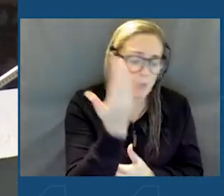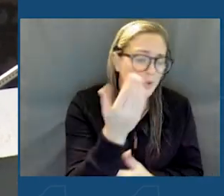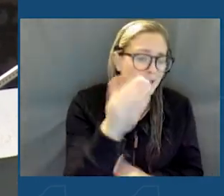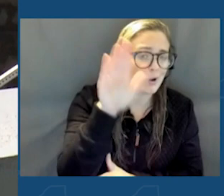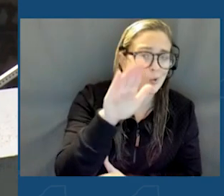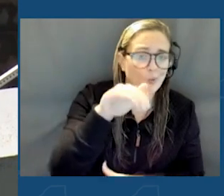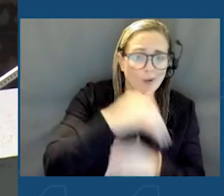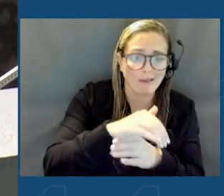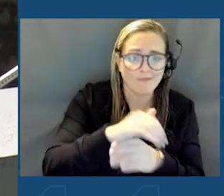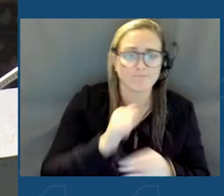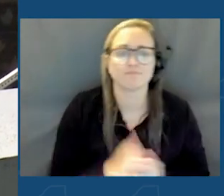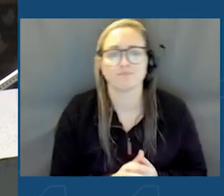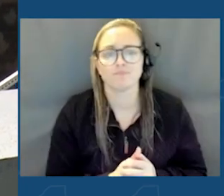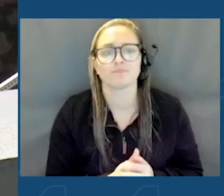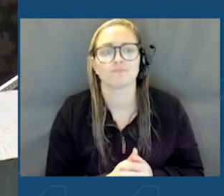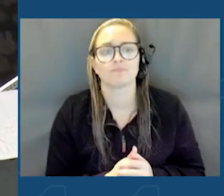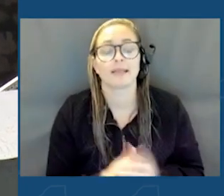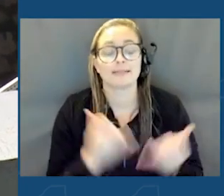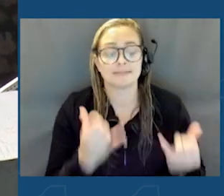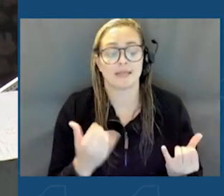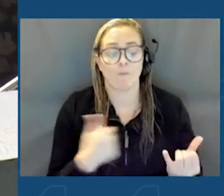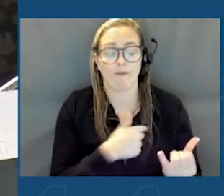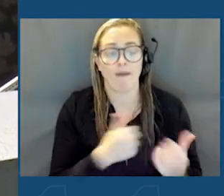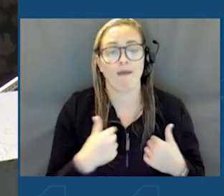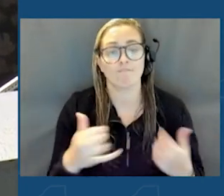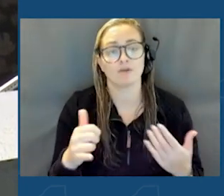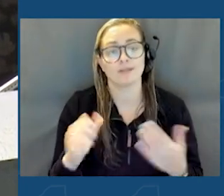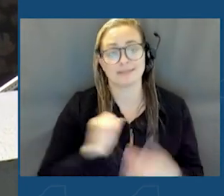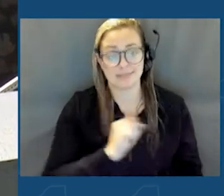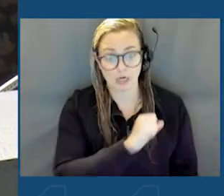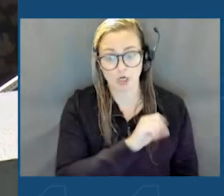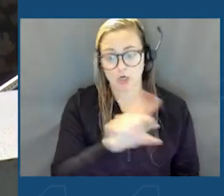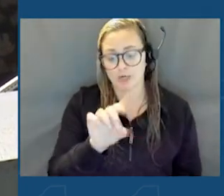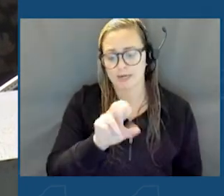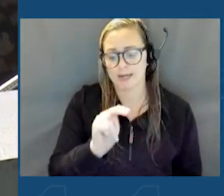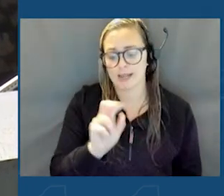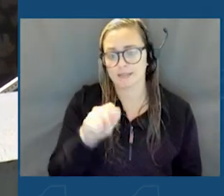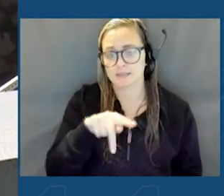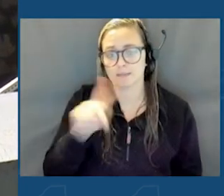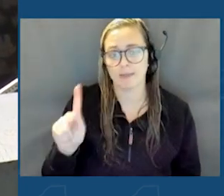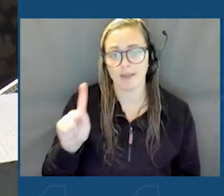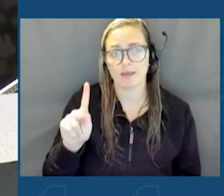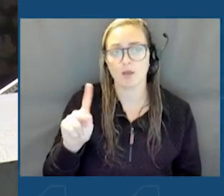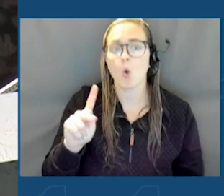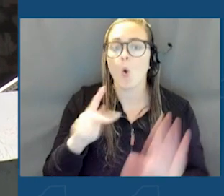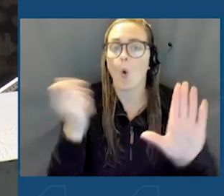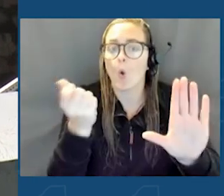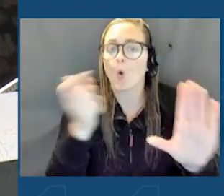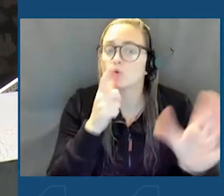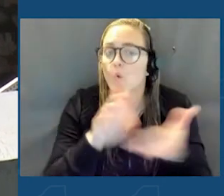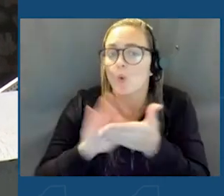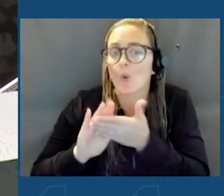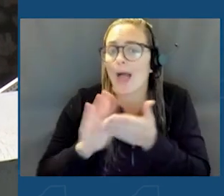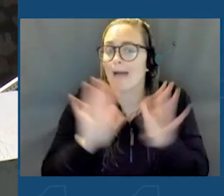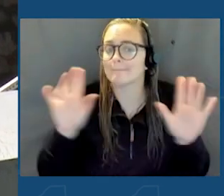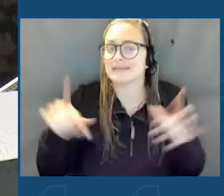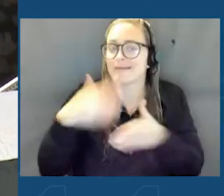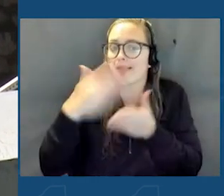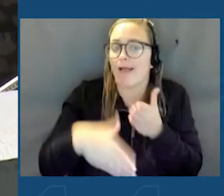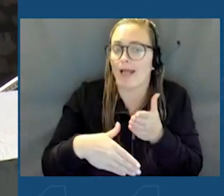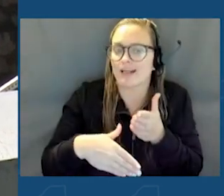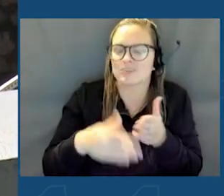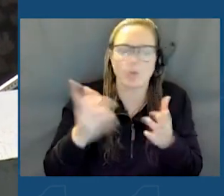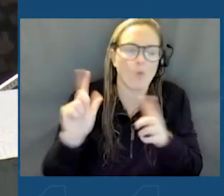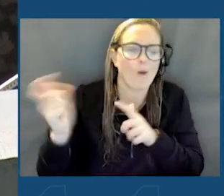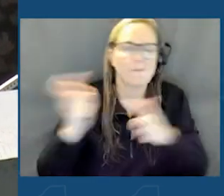And today we have with us New York State Senator Dan Steck. Hold your applause till the end, and we'll give one big round of applause